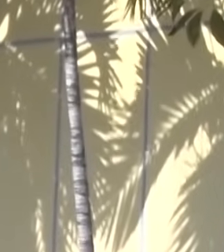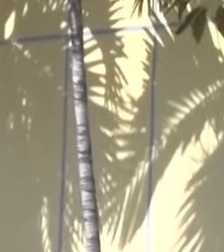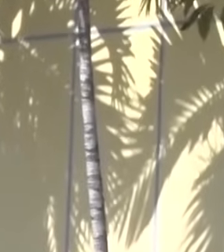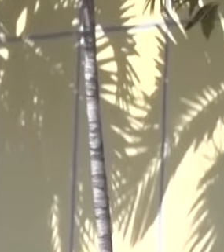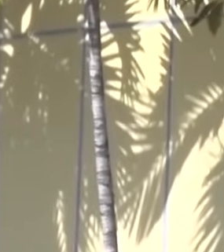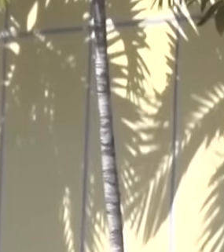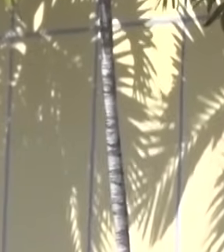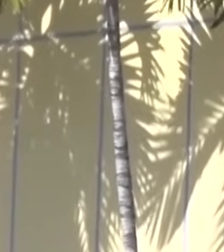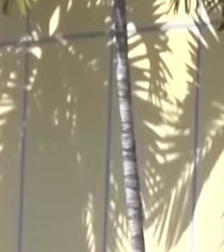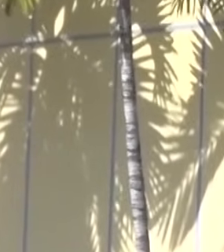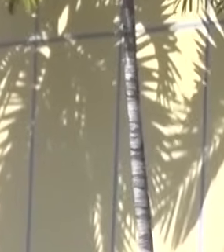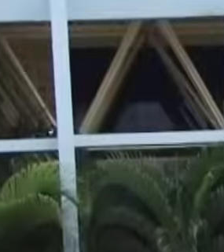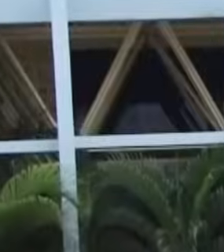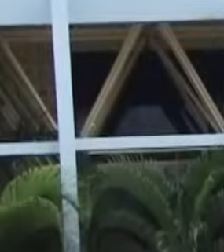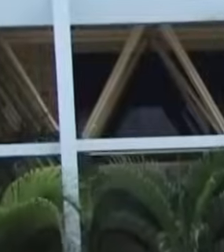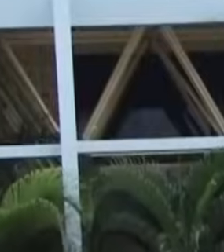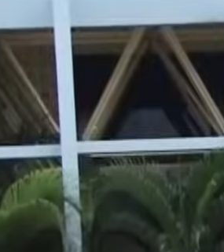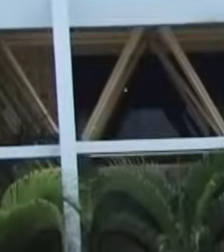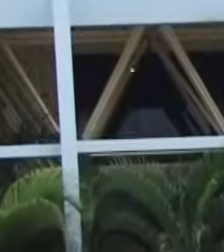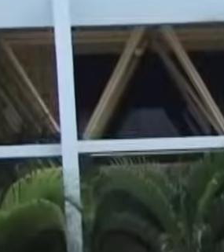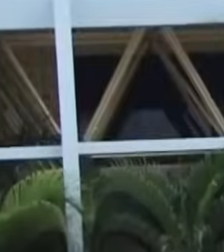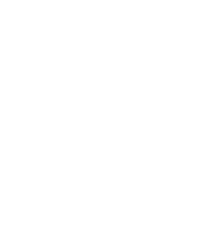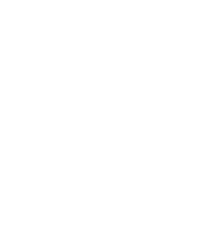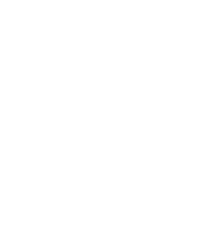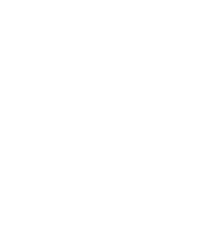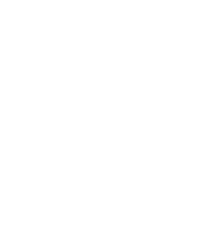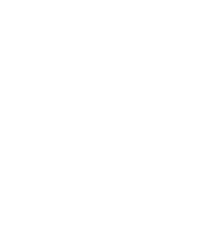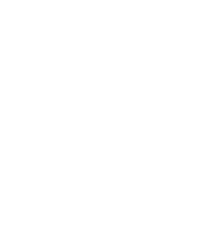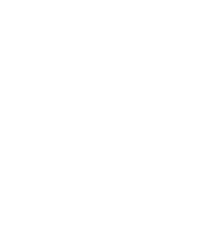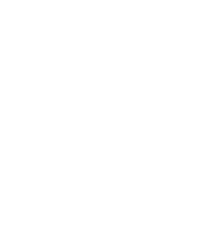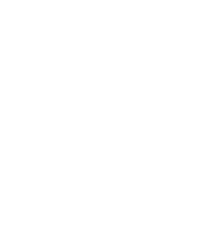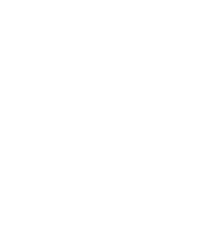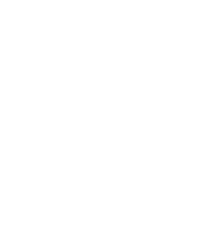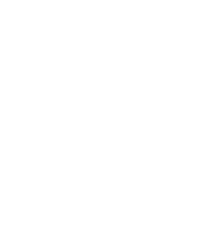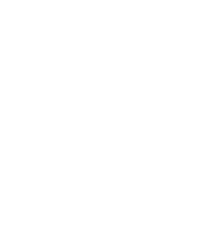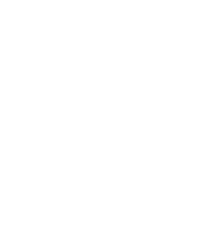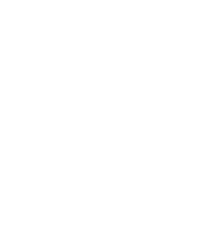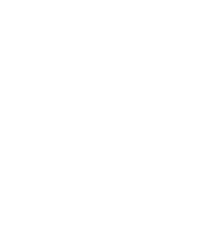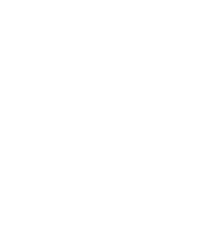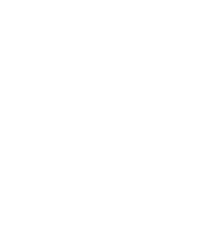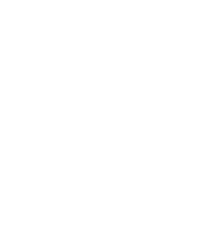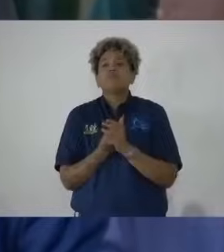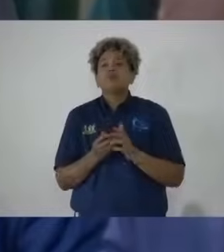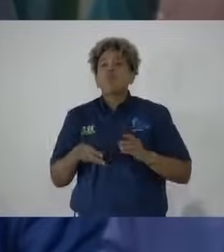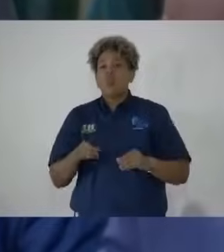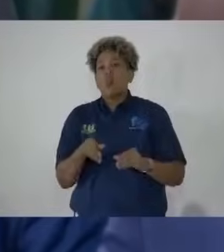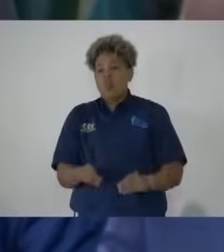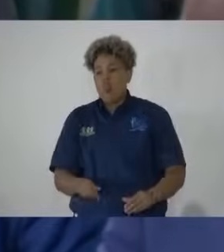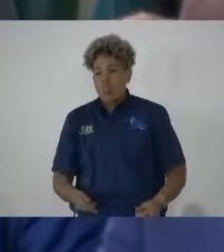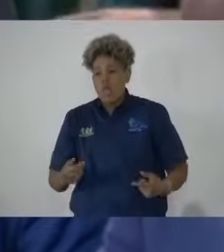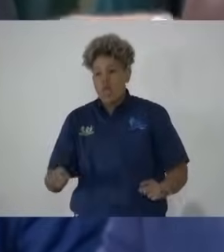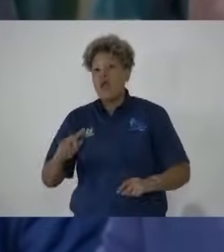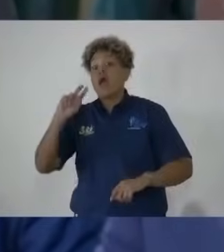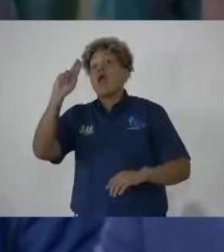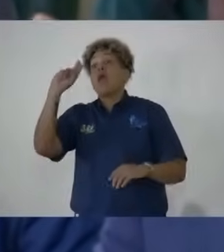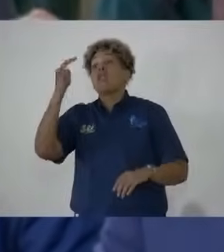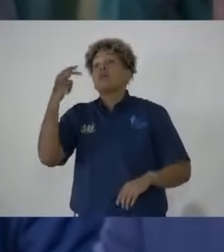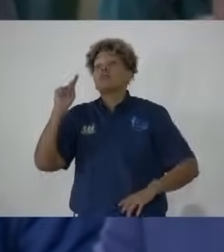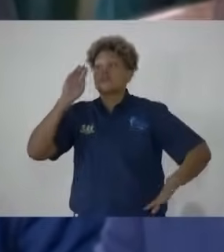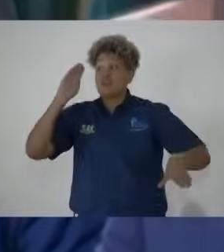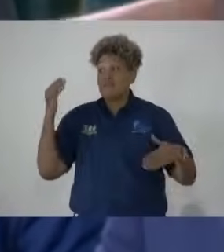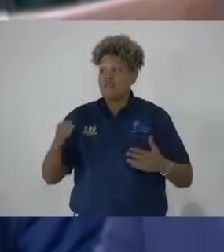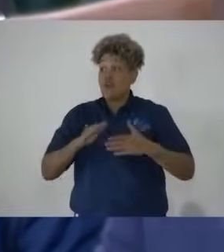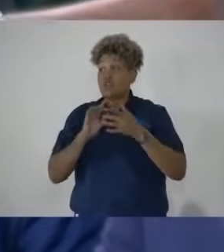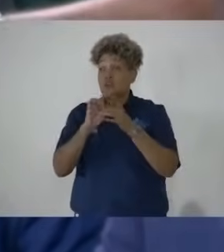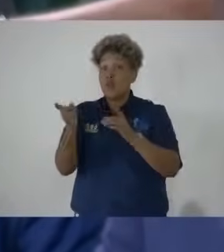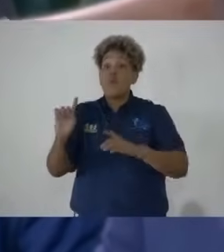in collaboration with the National Housing Trust and the Jamaica Social Investment Fund. The National Housing Trust focuses on areas where they have